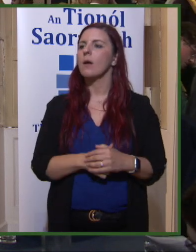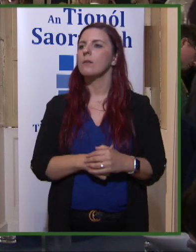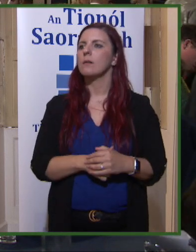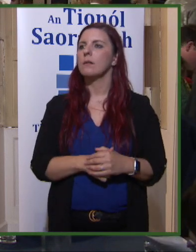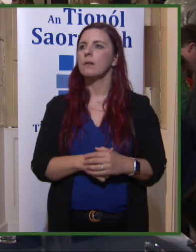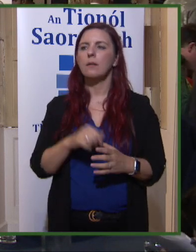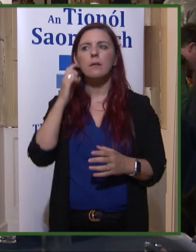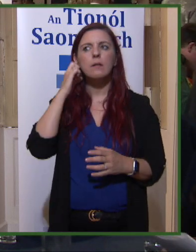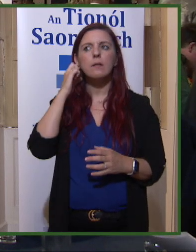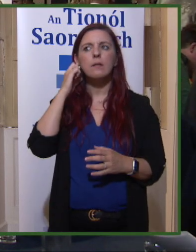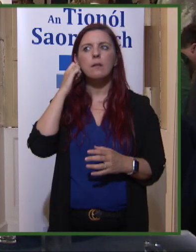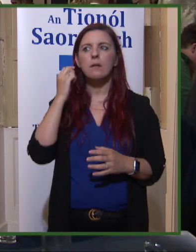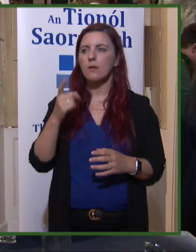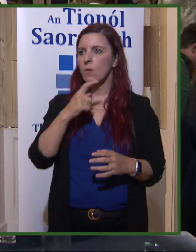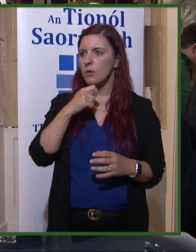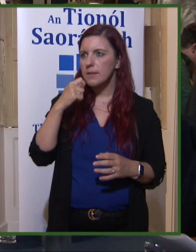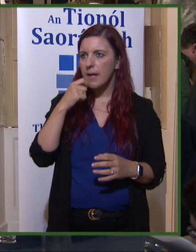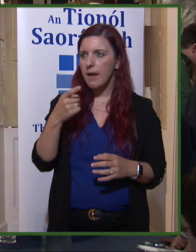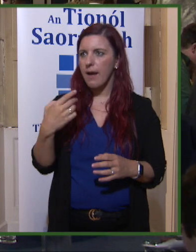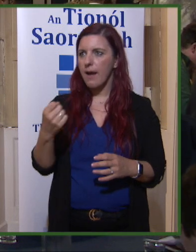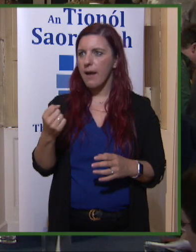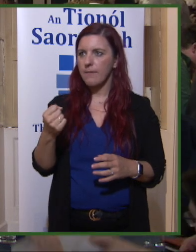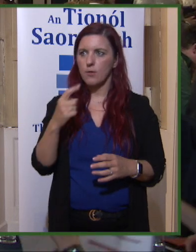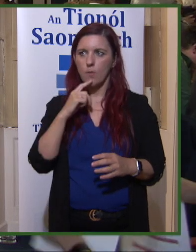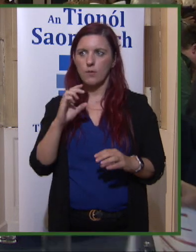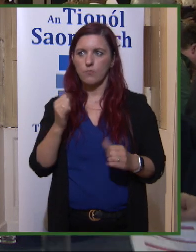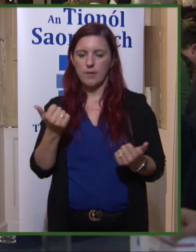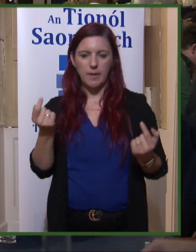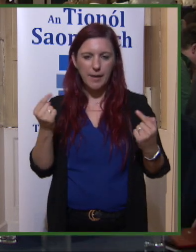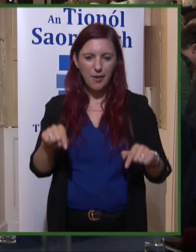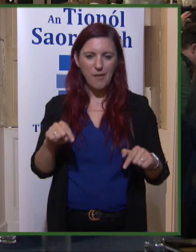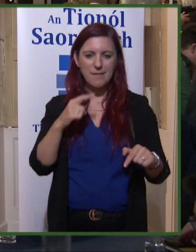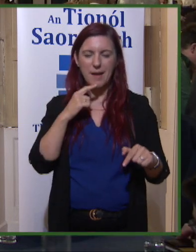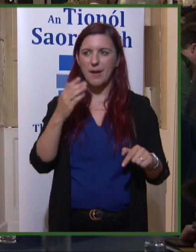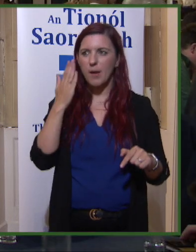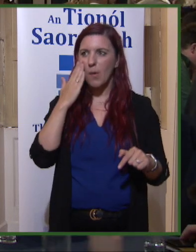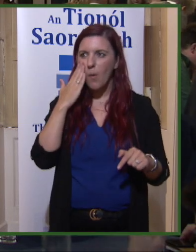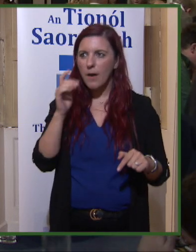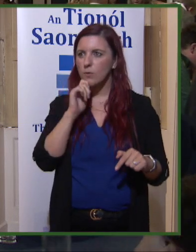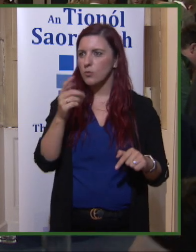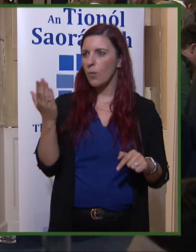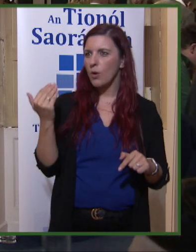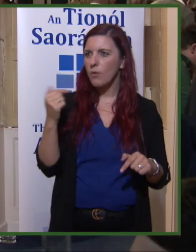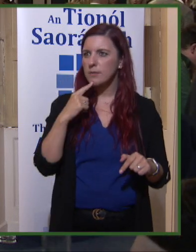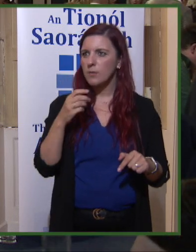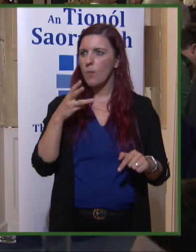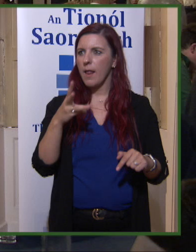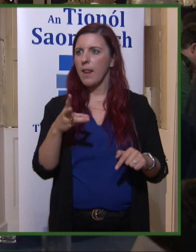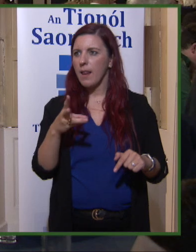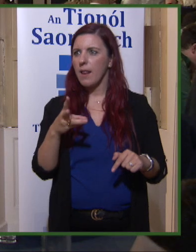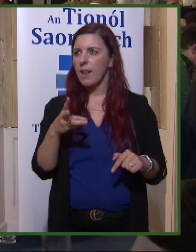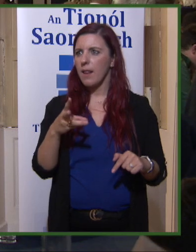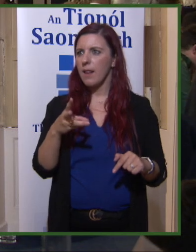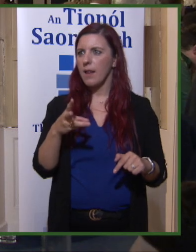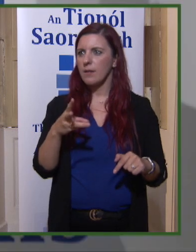I would just like now just to break into the, you hear all that discussion in the background, those joining us online, that's the sound, as our